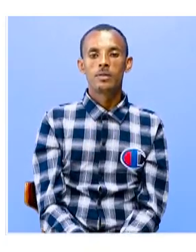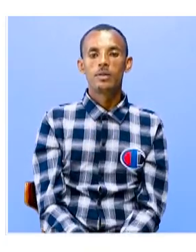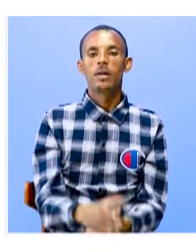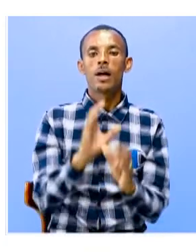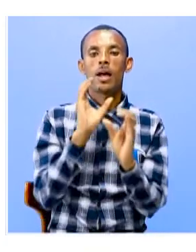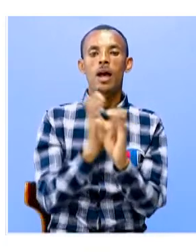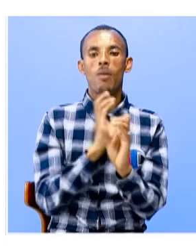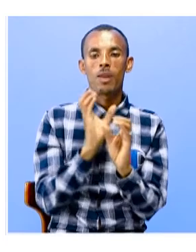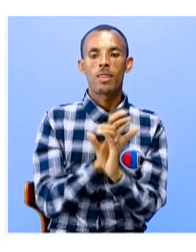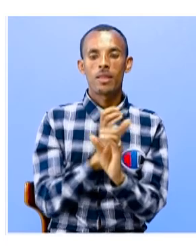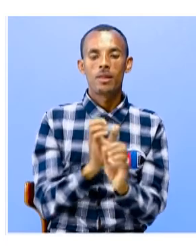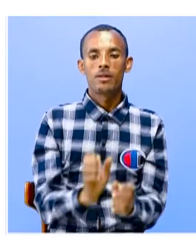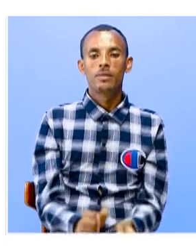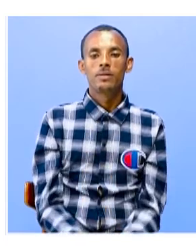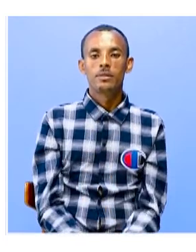Calculate